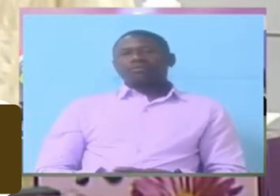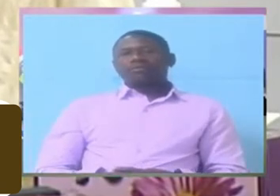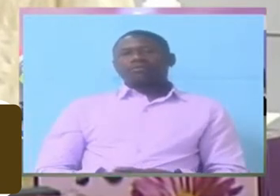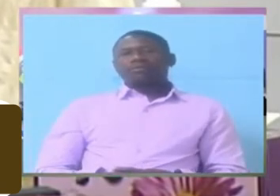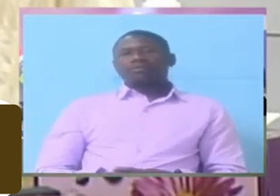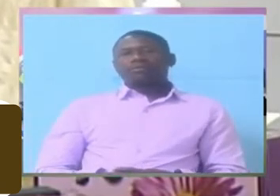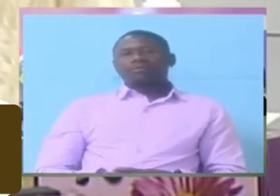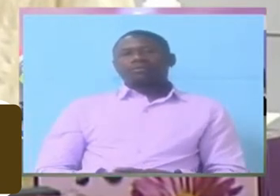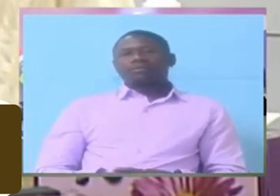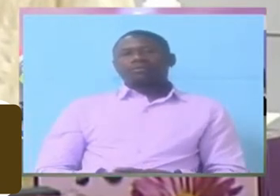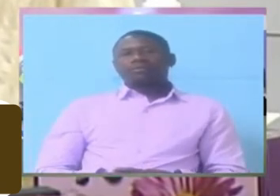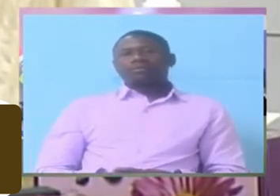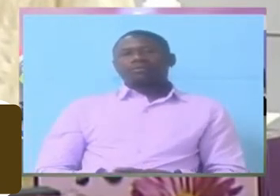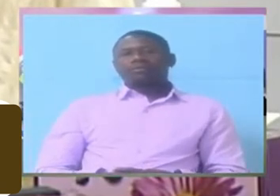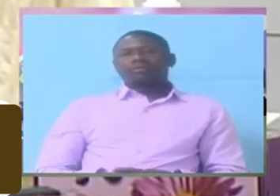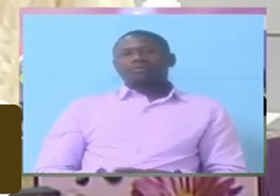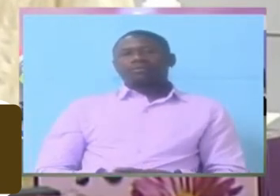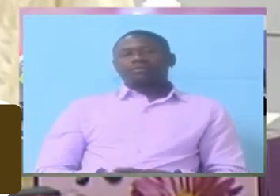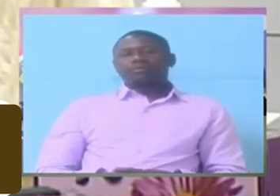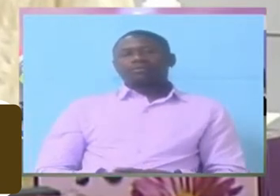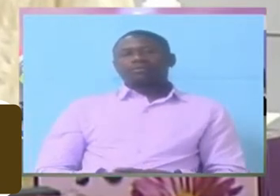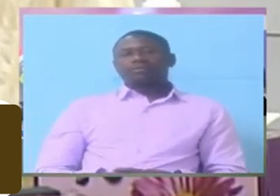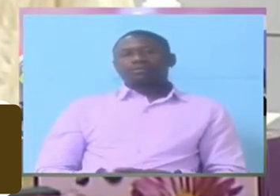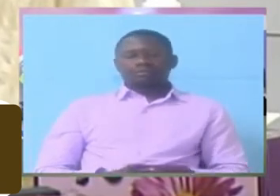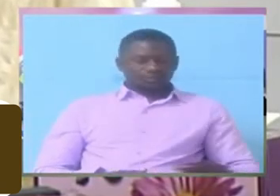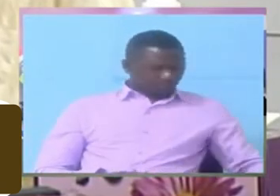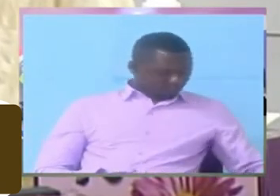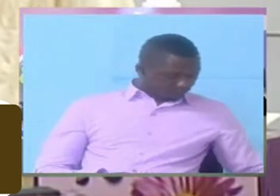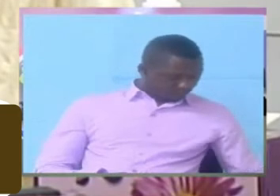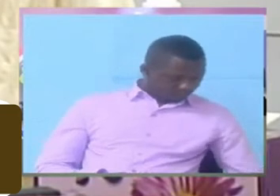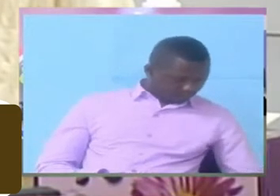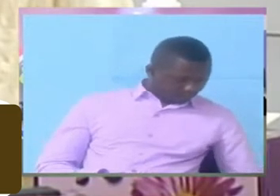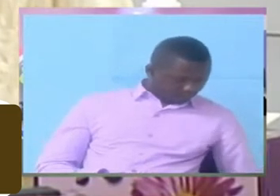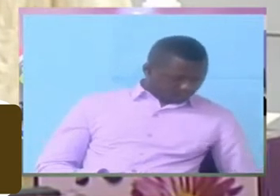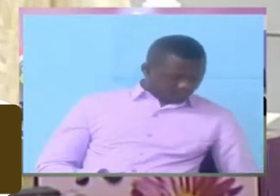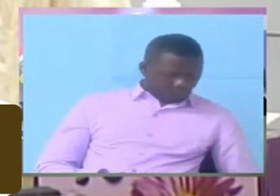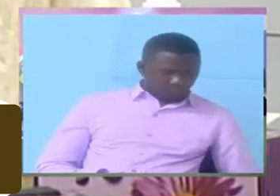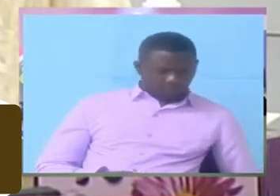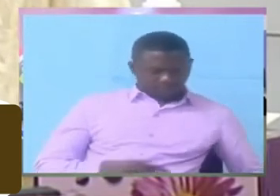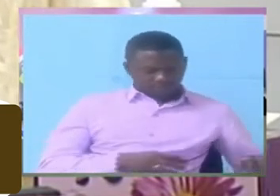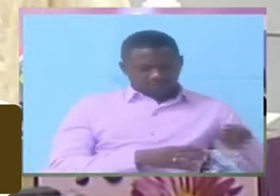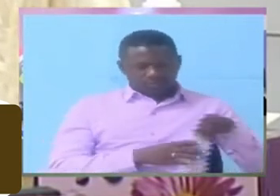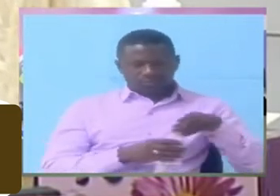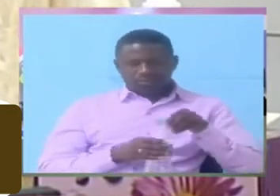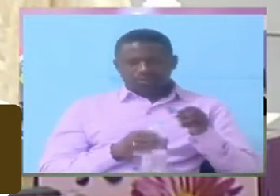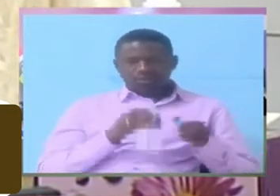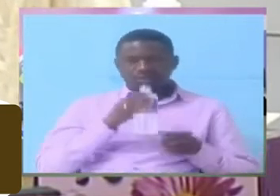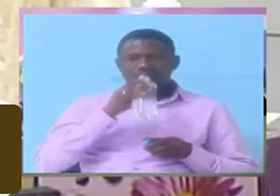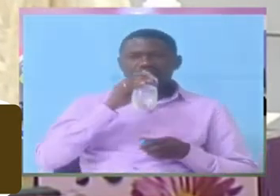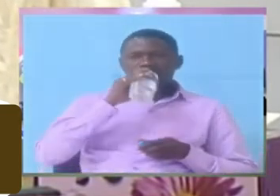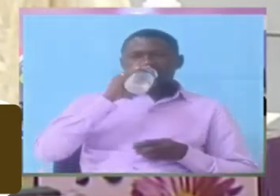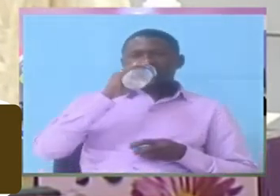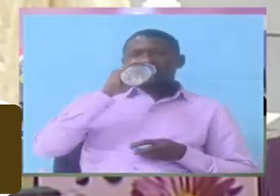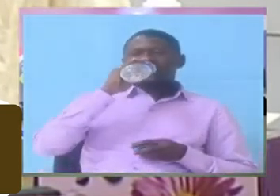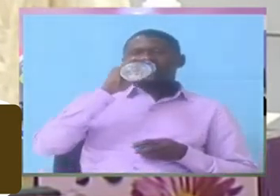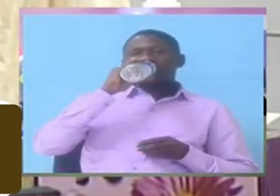ninga butumo lem legal counsel kay fo ni tekle fe ka kuti puruka ibe sawndin